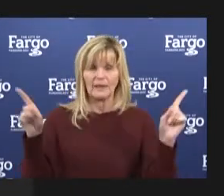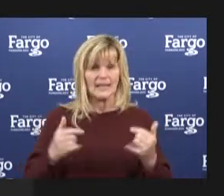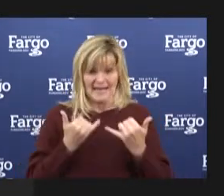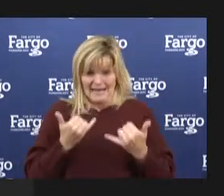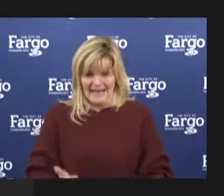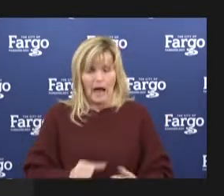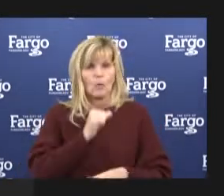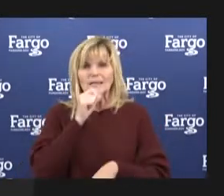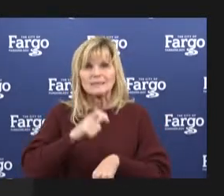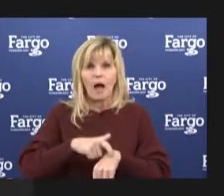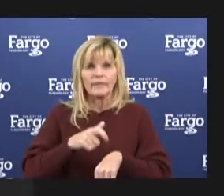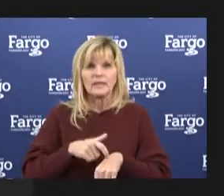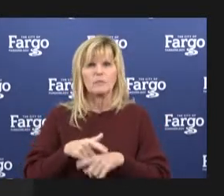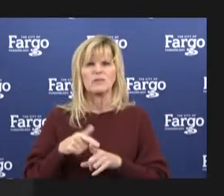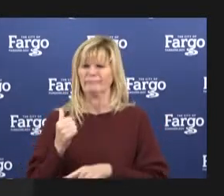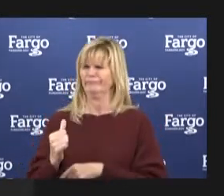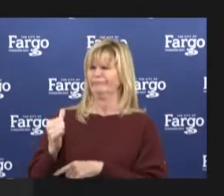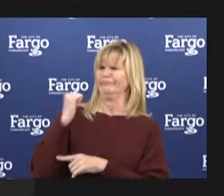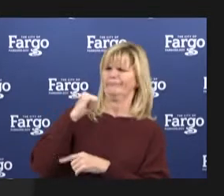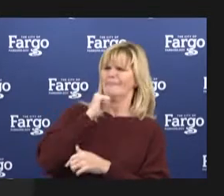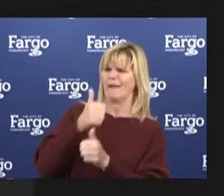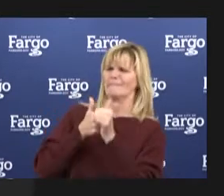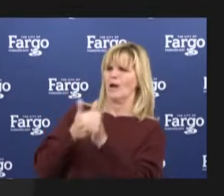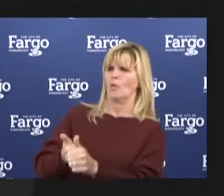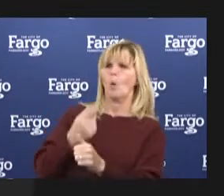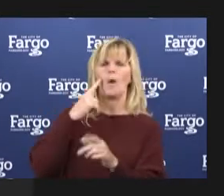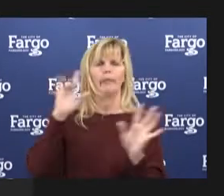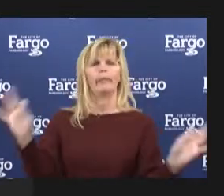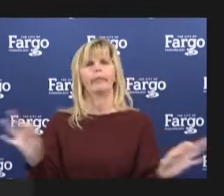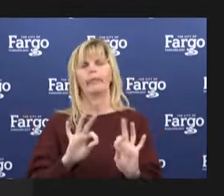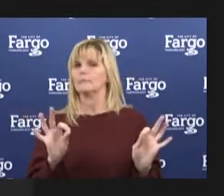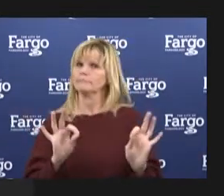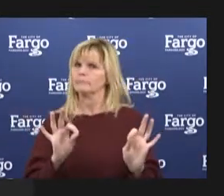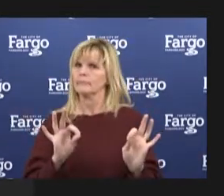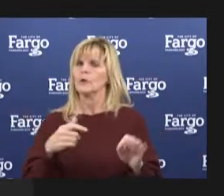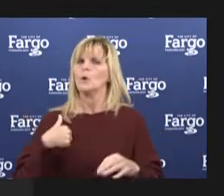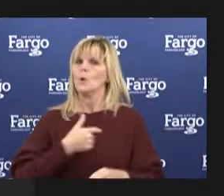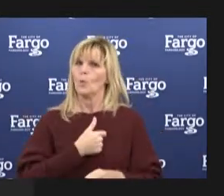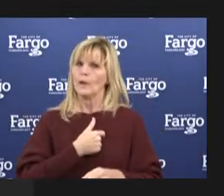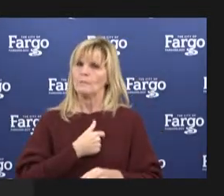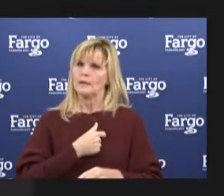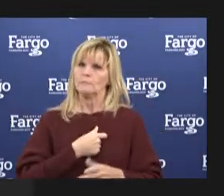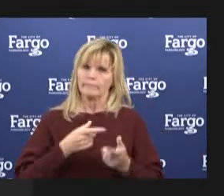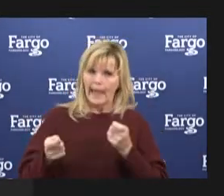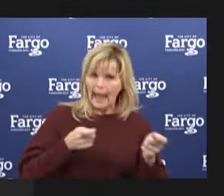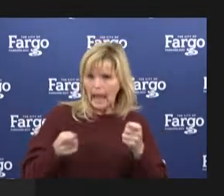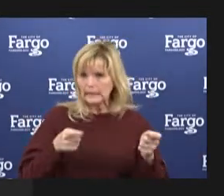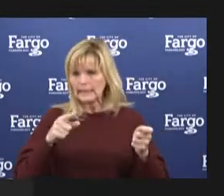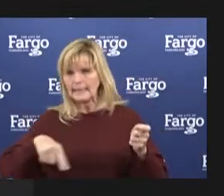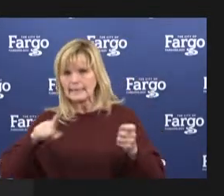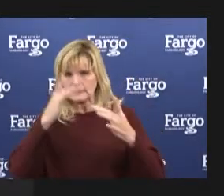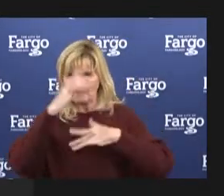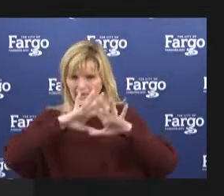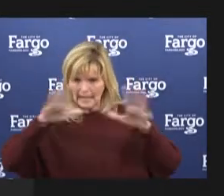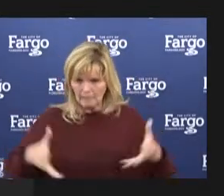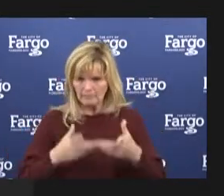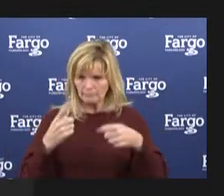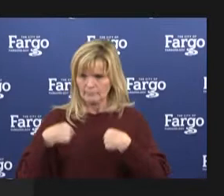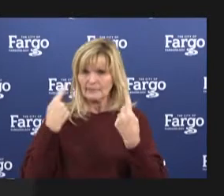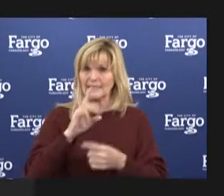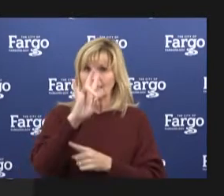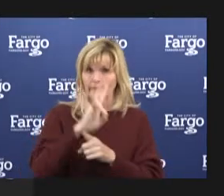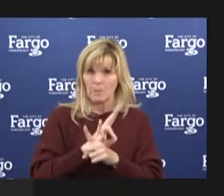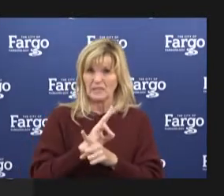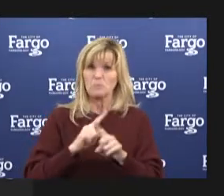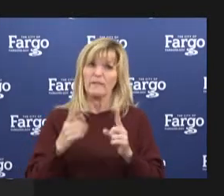time to be non-compliant or complacent. We have been dealing with this pandemic for about 7 months, which for many has felt